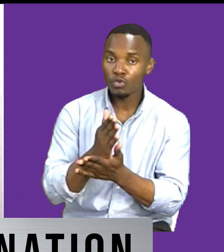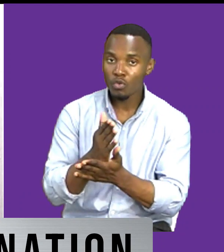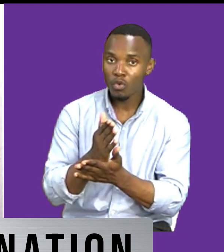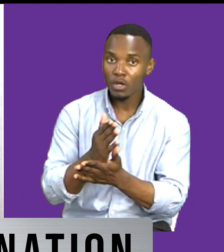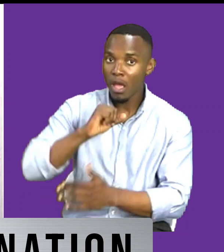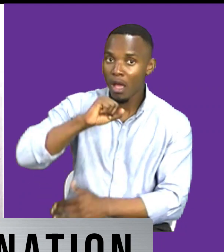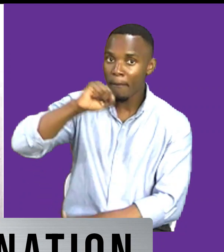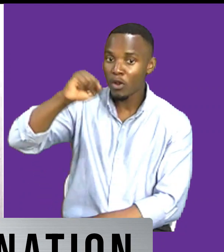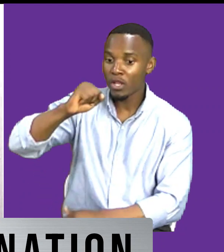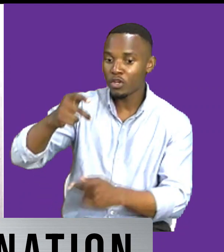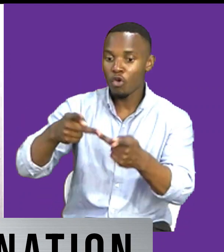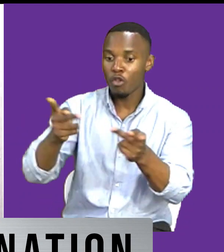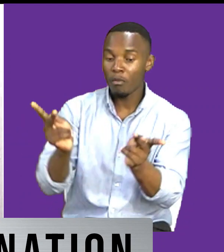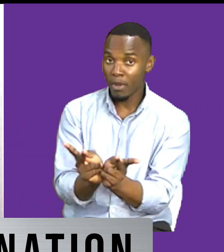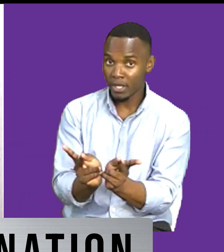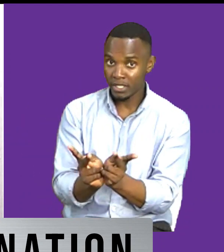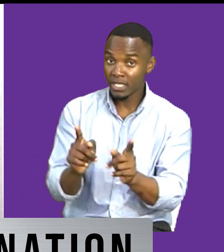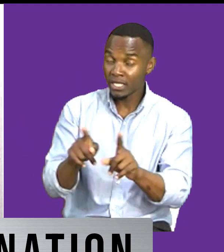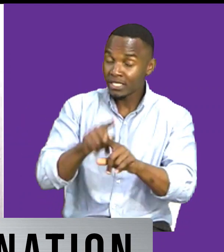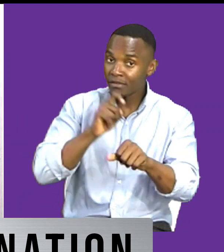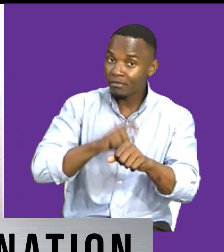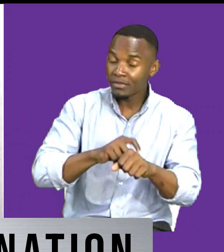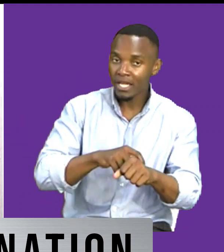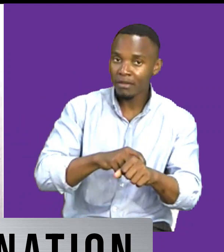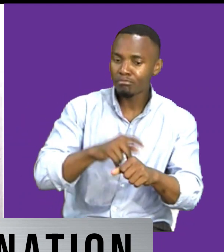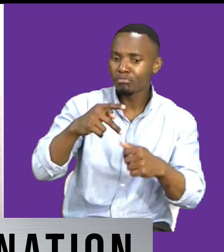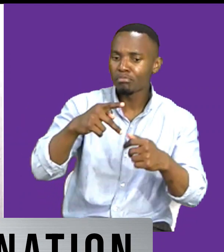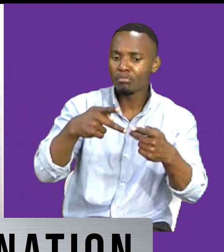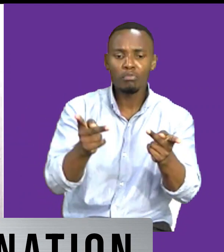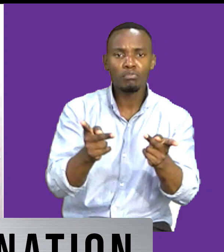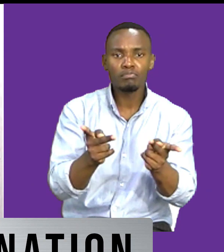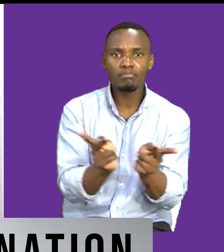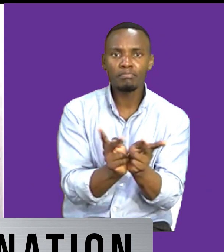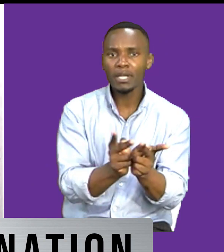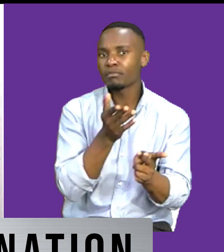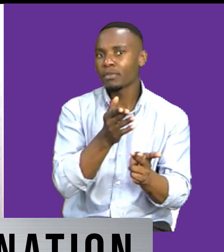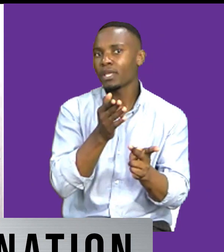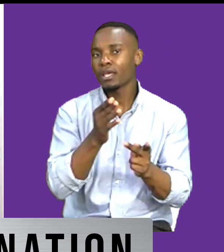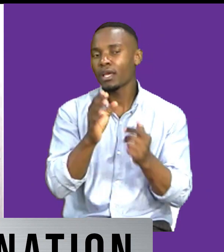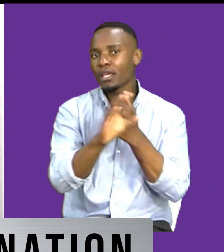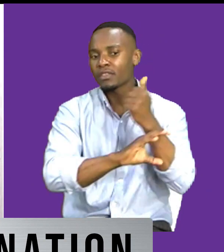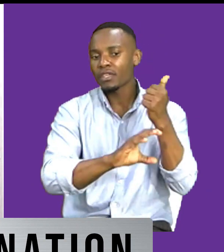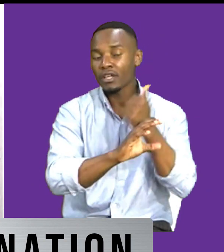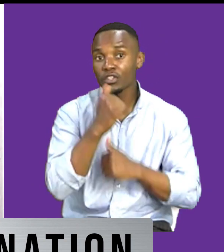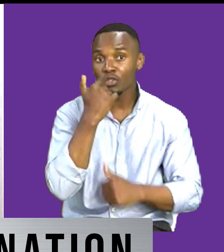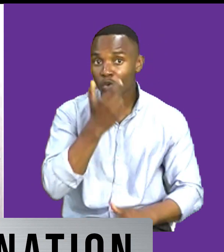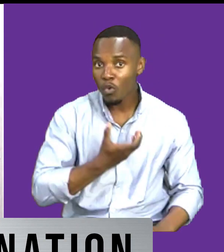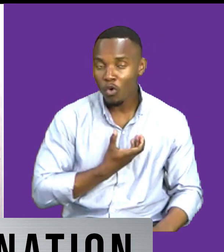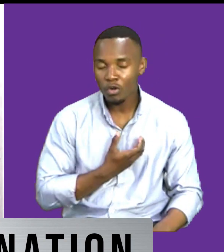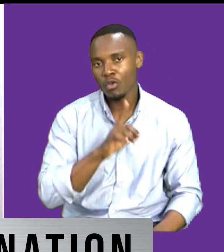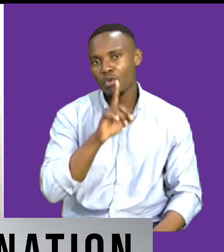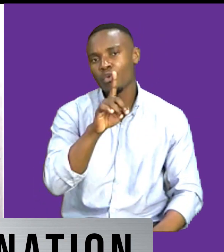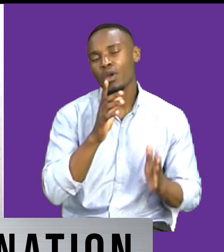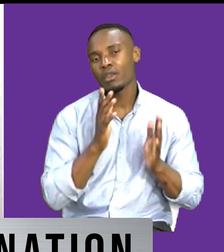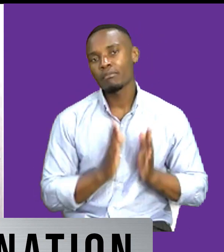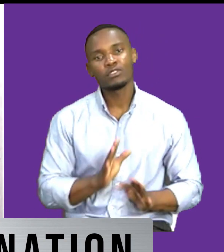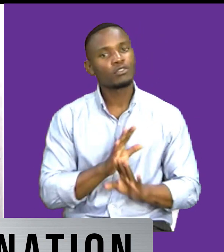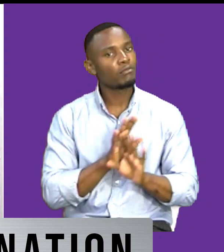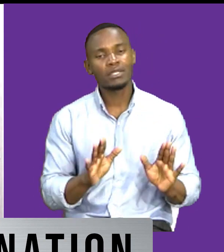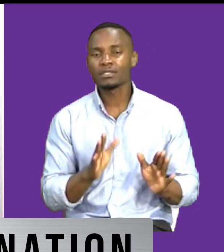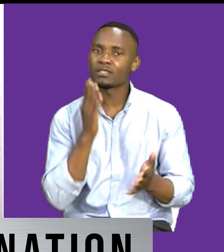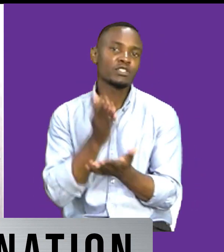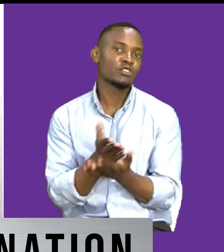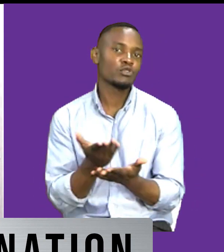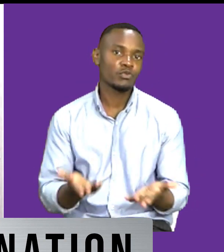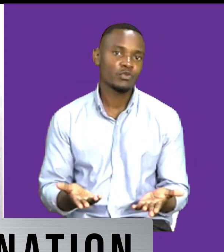And when you do political parties, a political party in this country actually belongs to an individual. Let's be clear. Let's be honest in